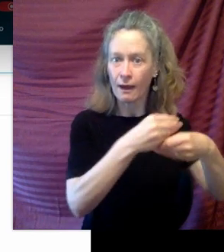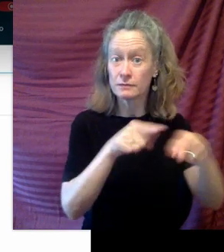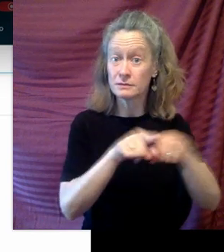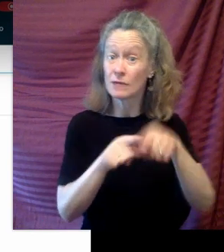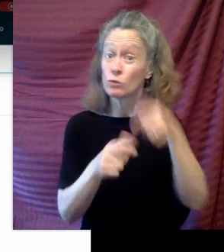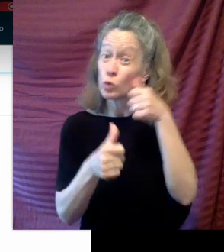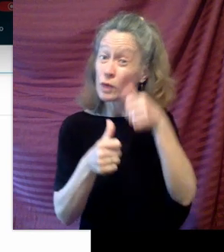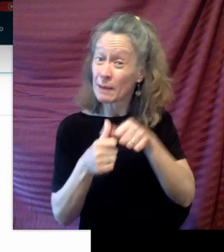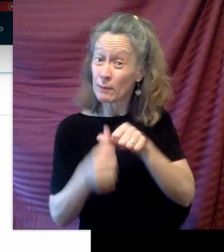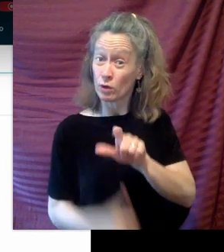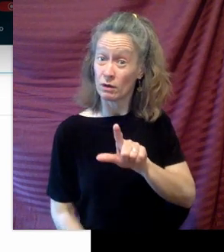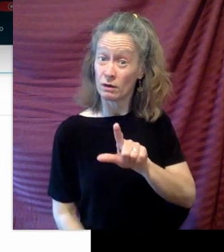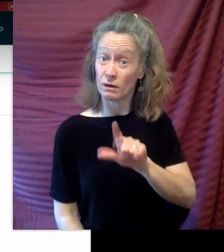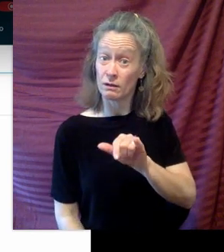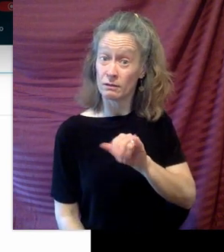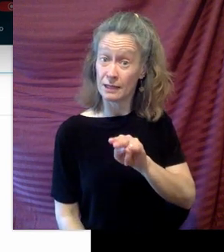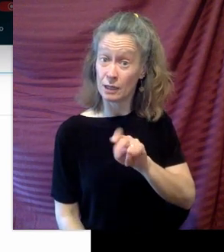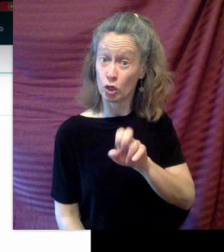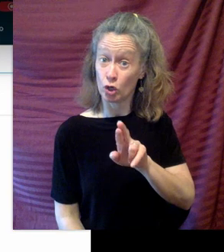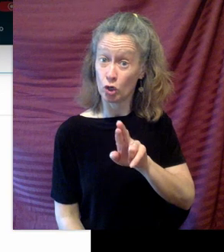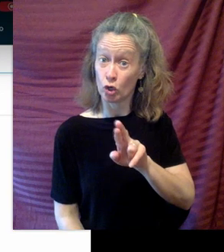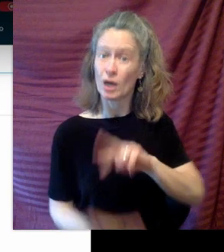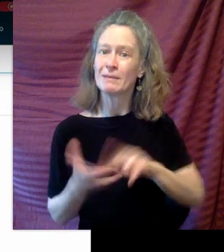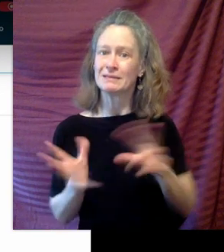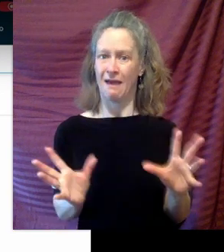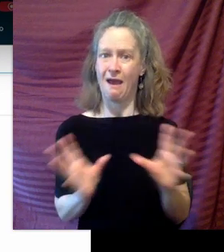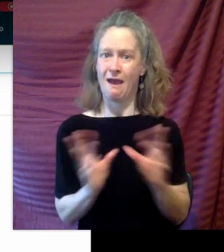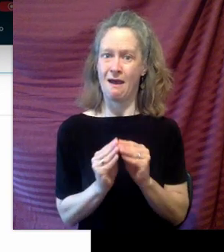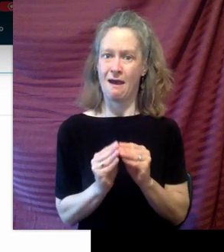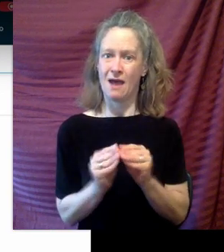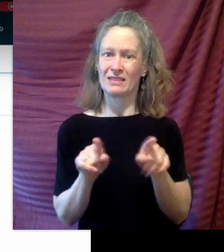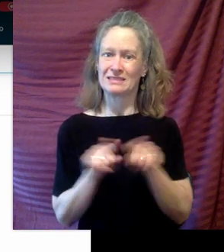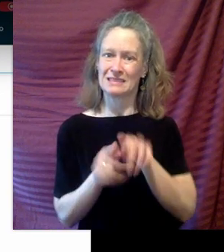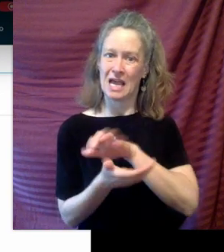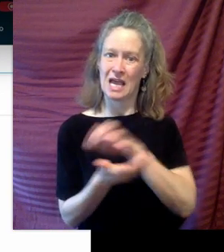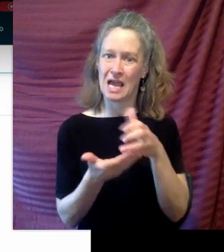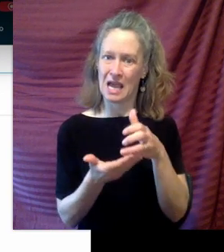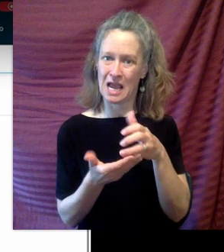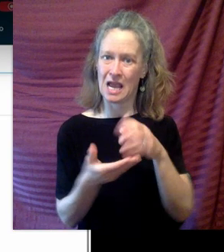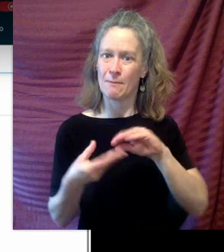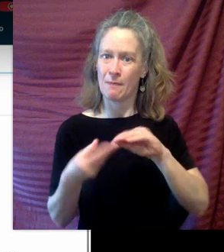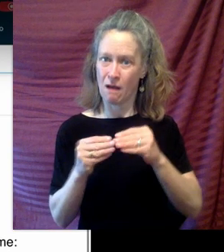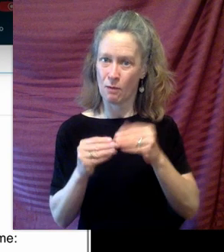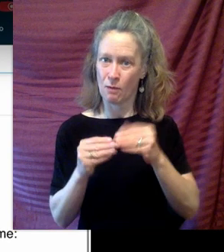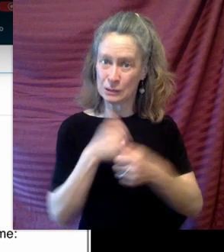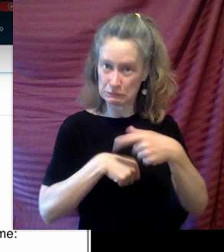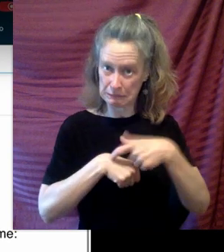linear means adding the same amount.